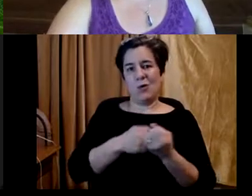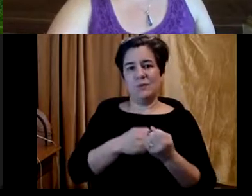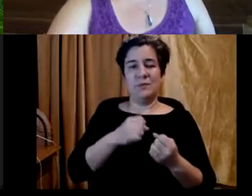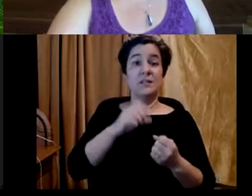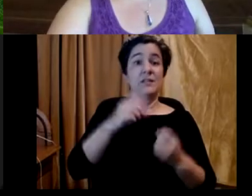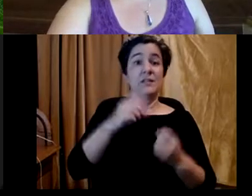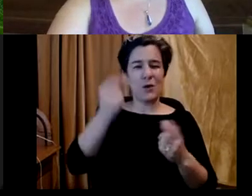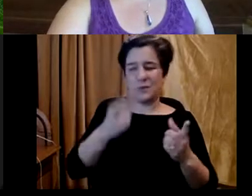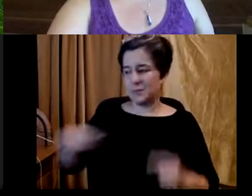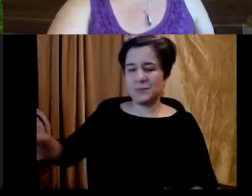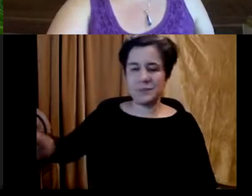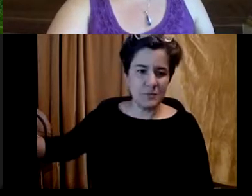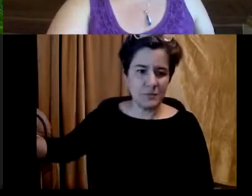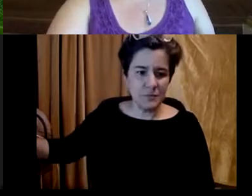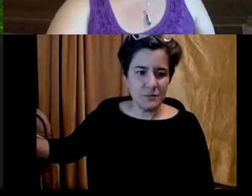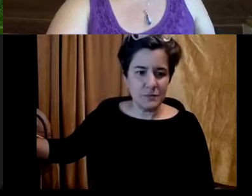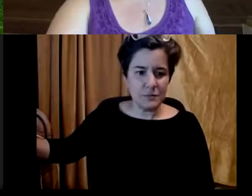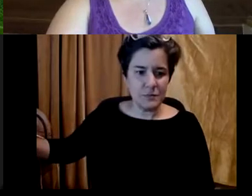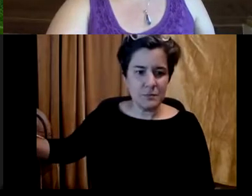Tina. Go ahead, Thorne.